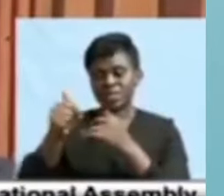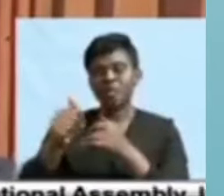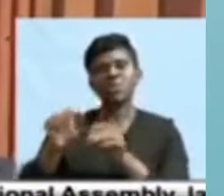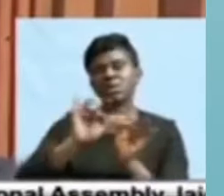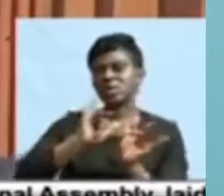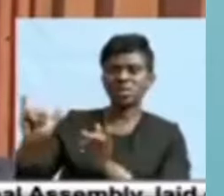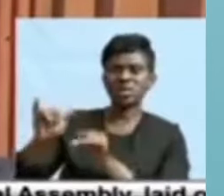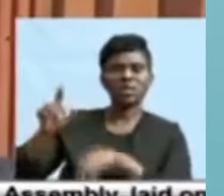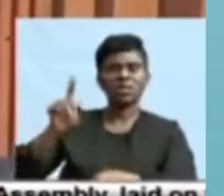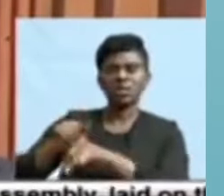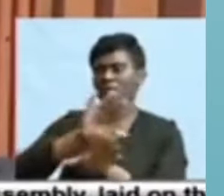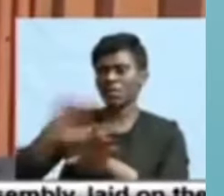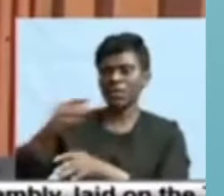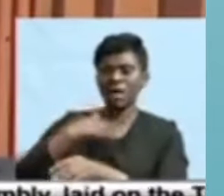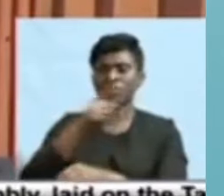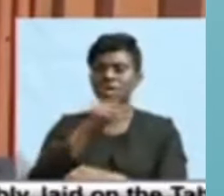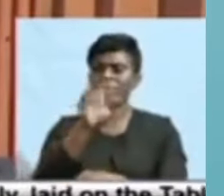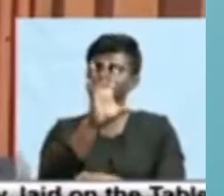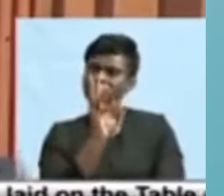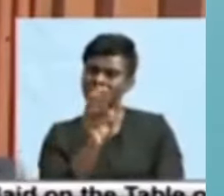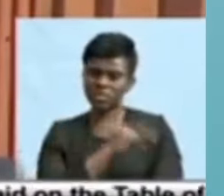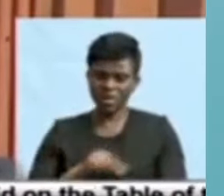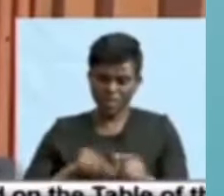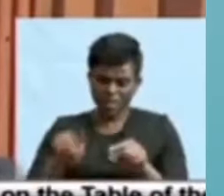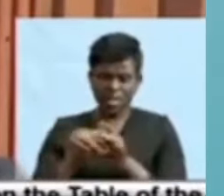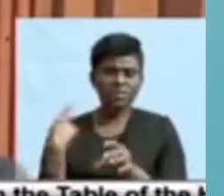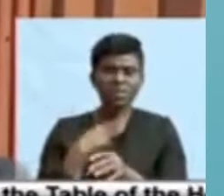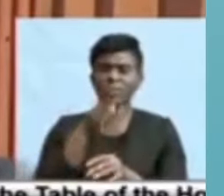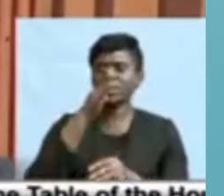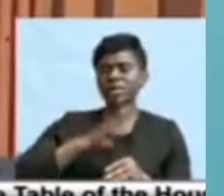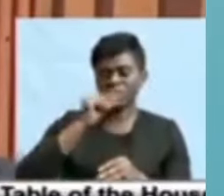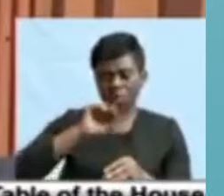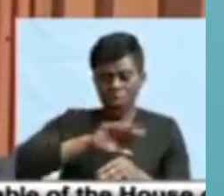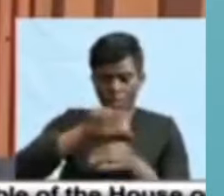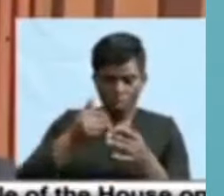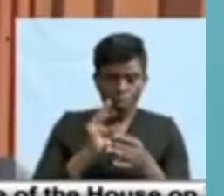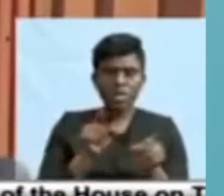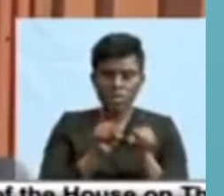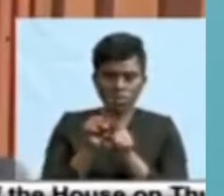bench. The 156 members in this House, Madam Speaker, we